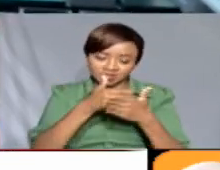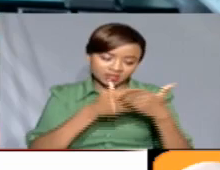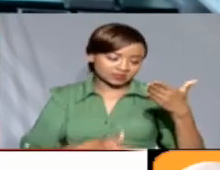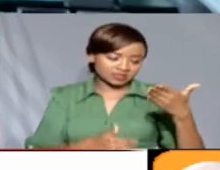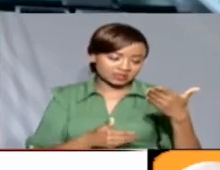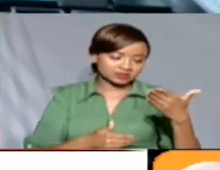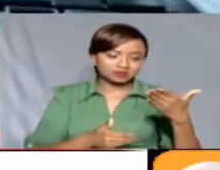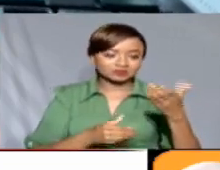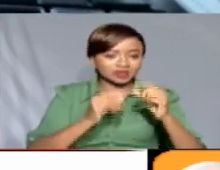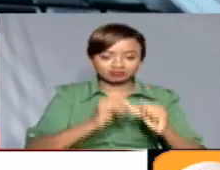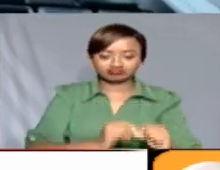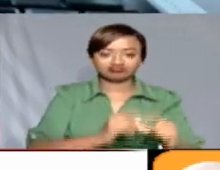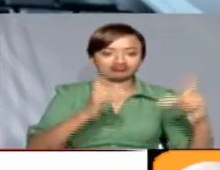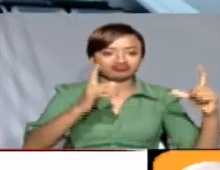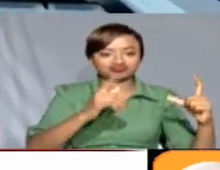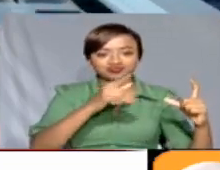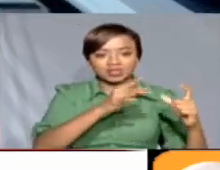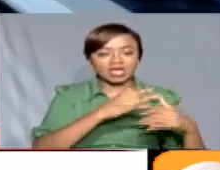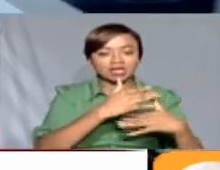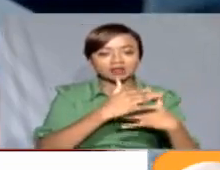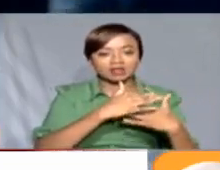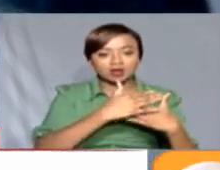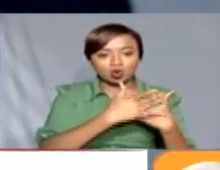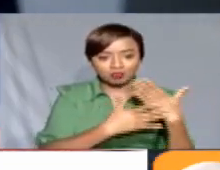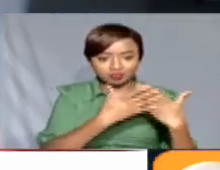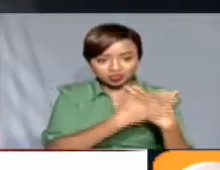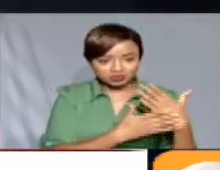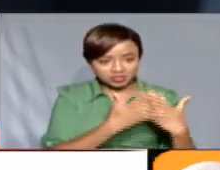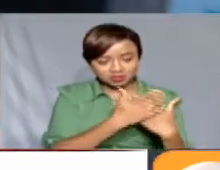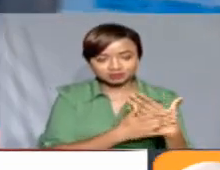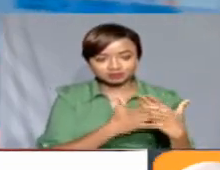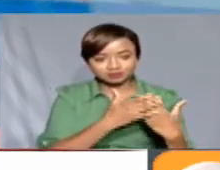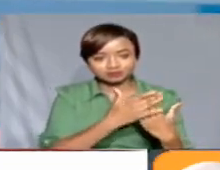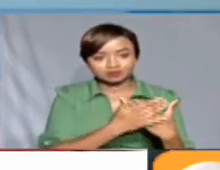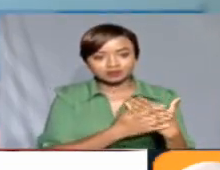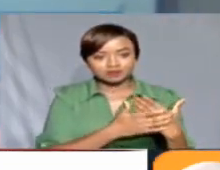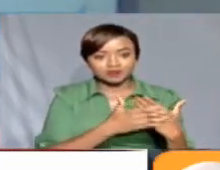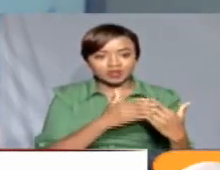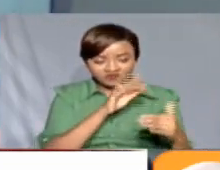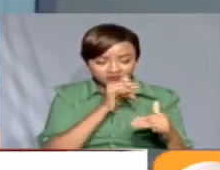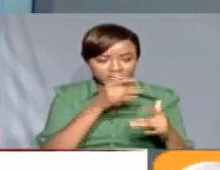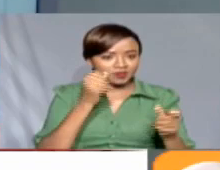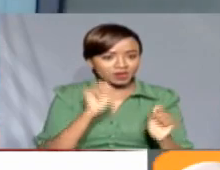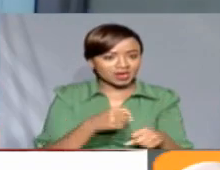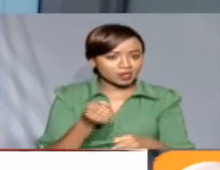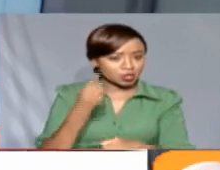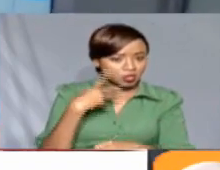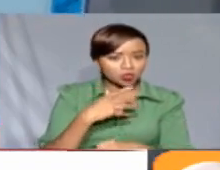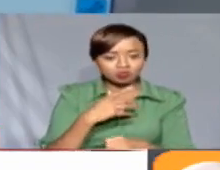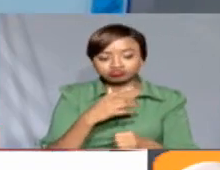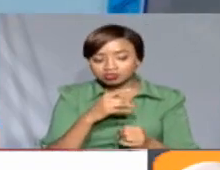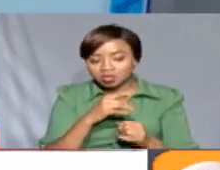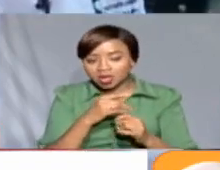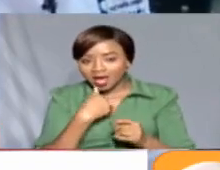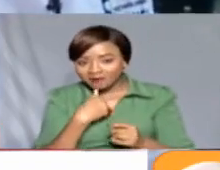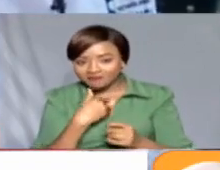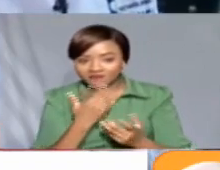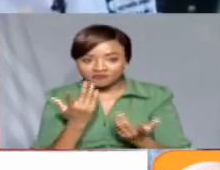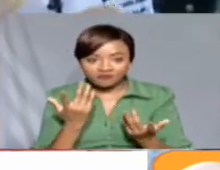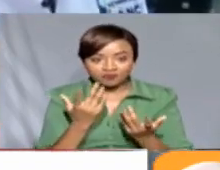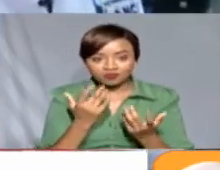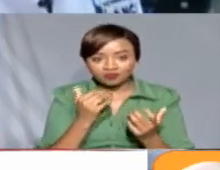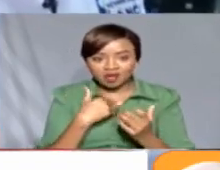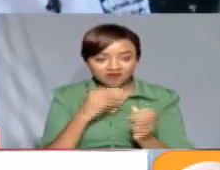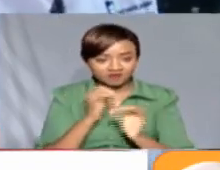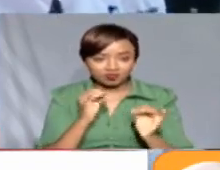then automatically loaded onto the computer, which will tell us which ones are positive and which ones are negative. How